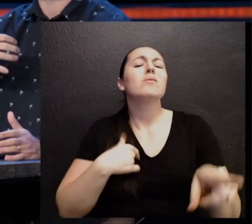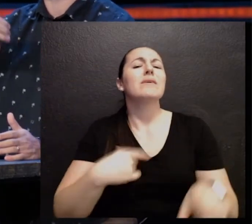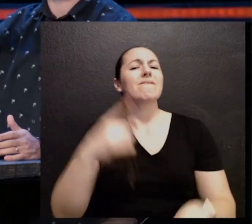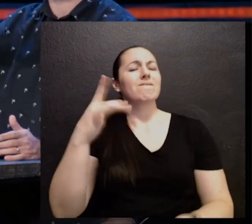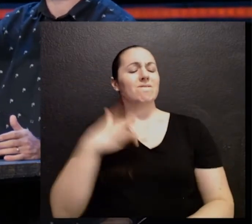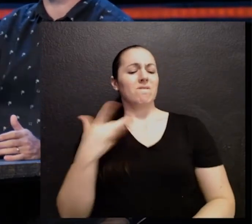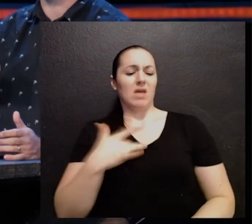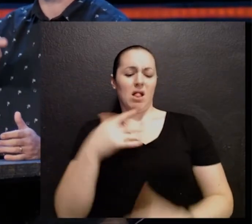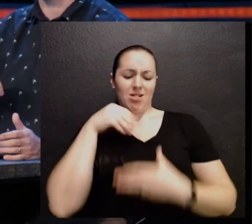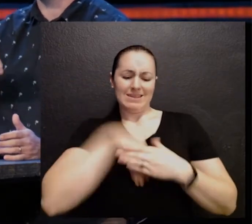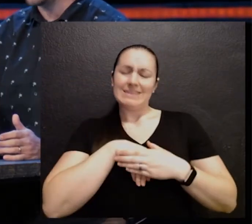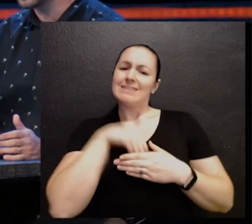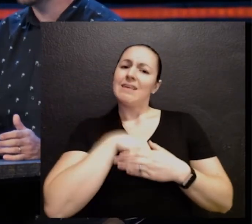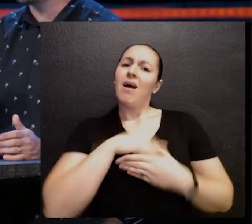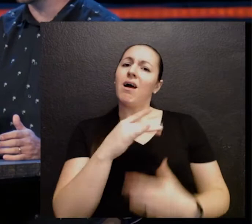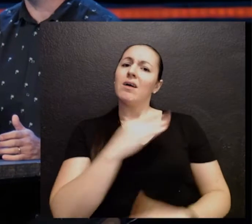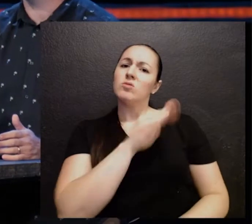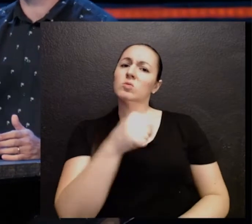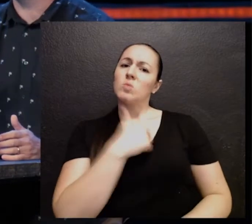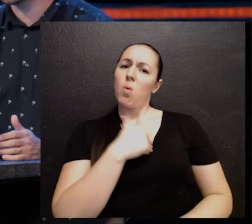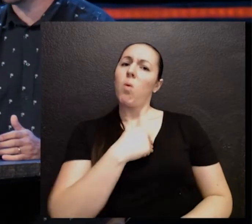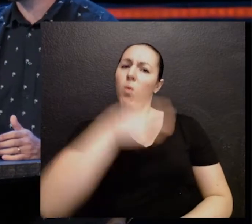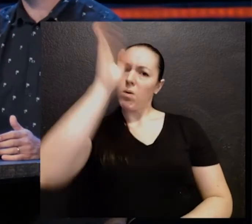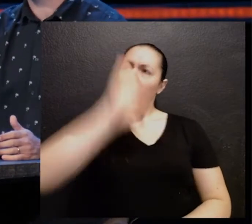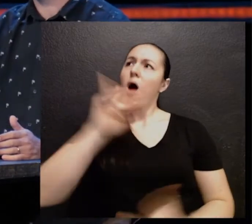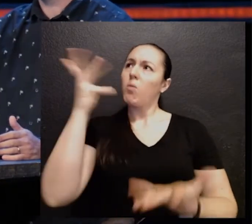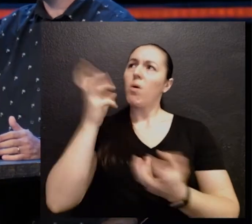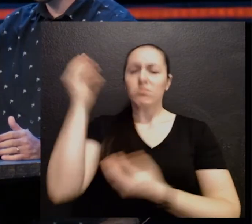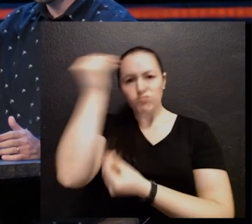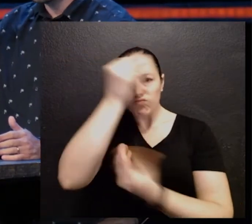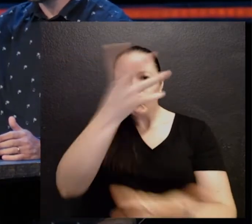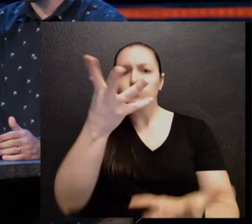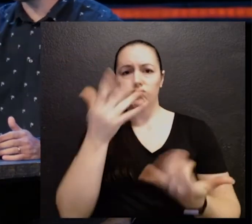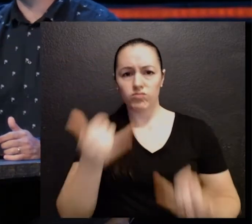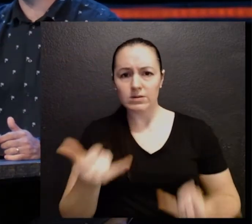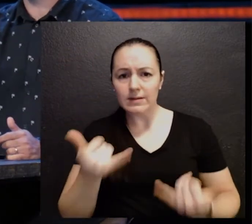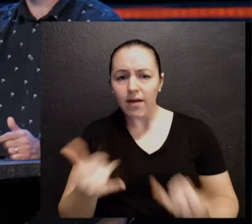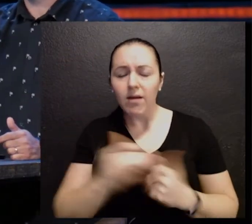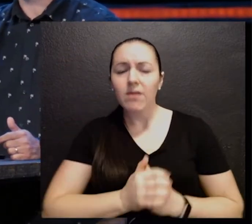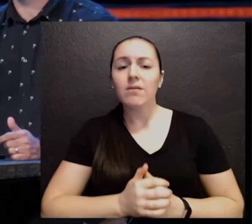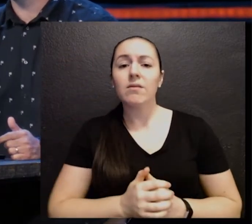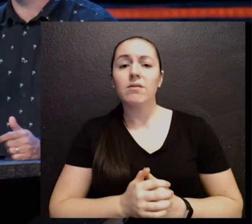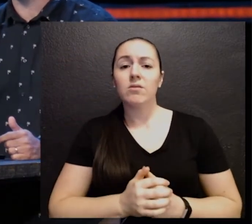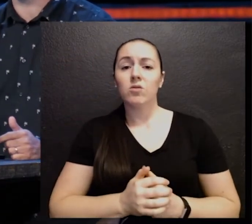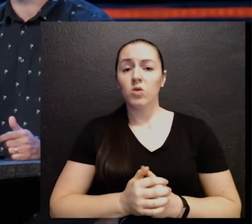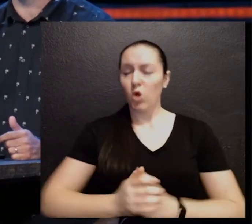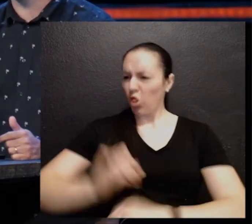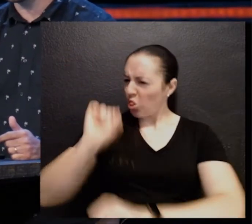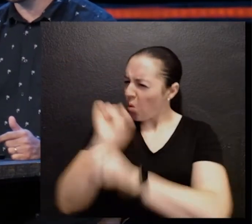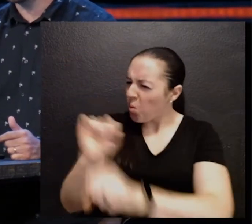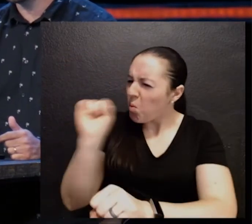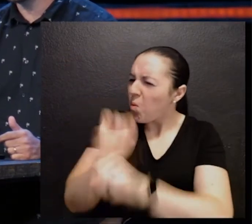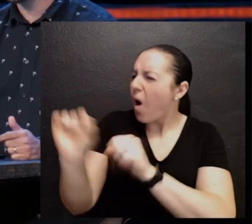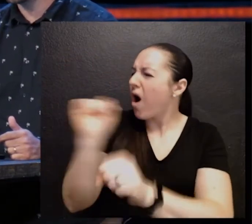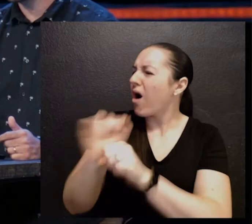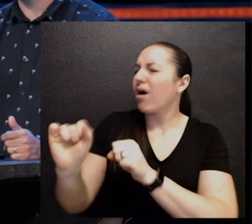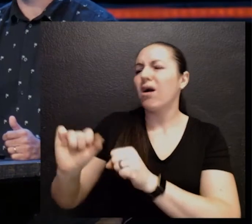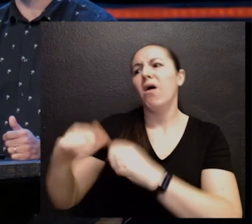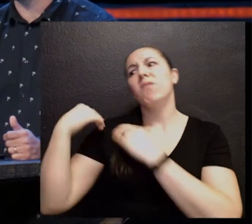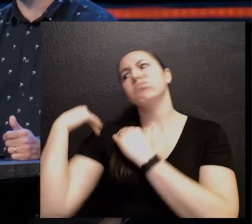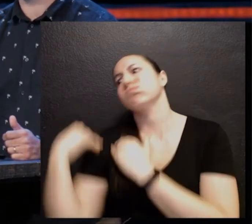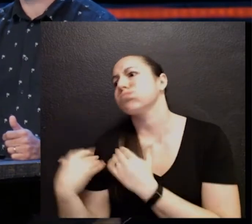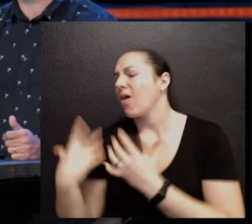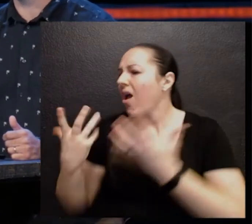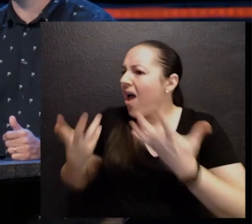in my soul that this is something that God has for us today. The work is too heavy for you.